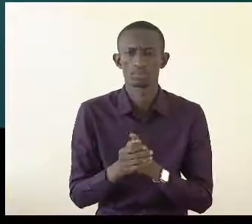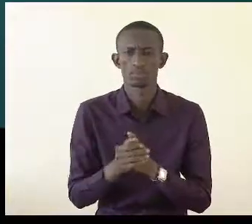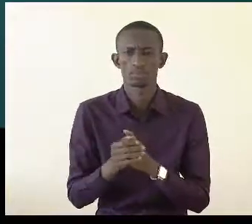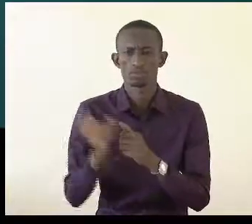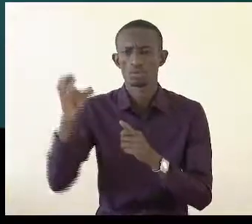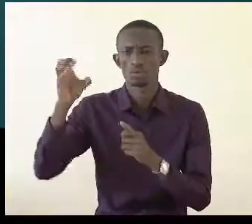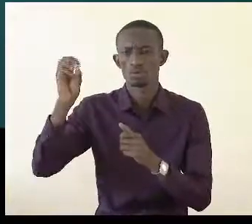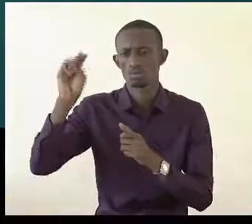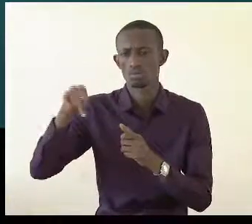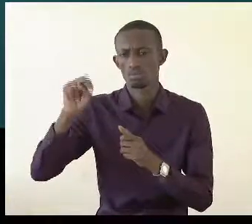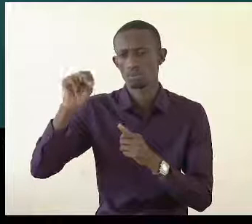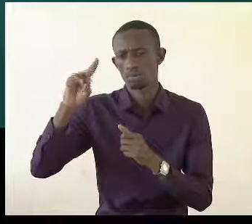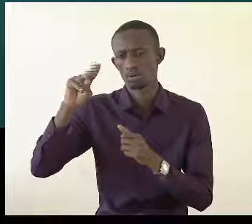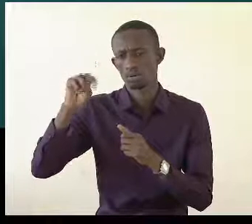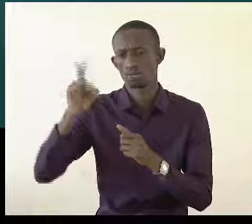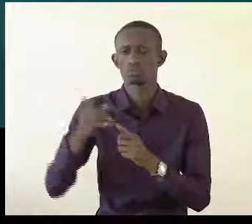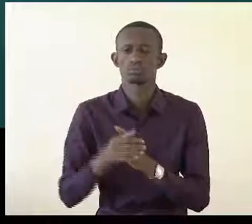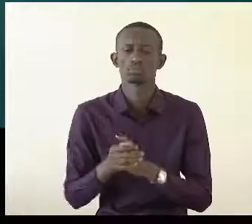solution, but reacted with